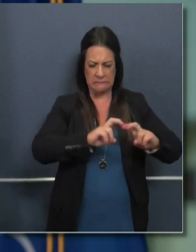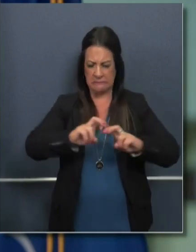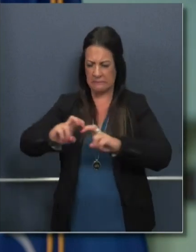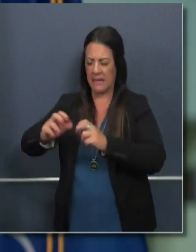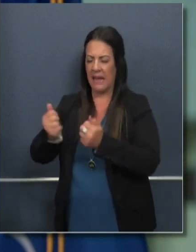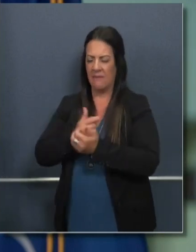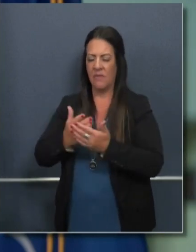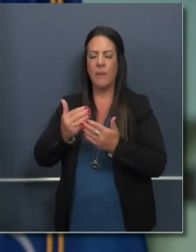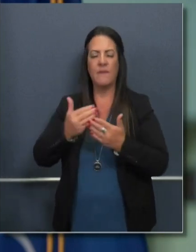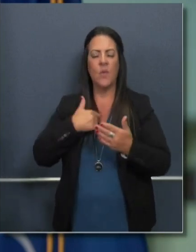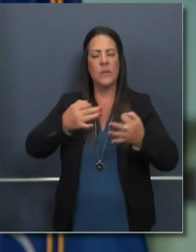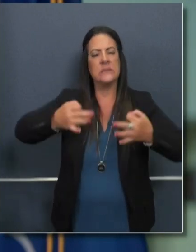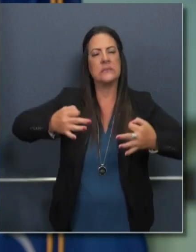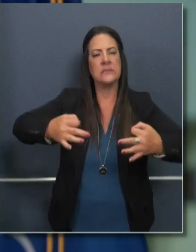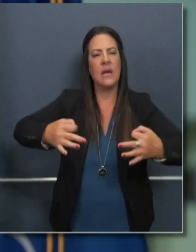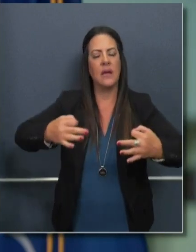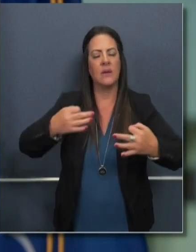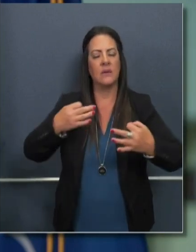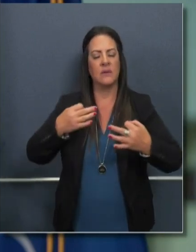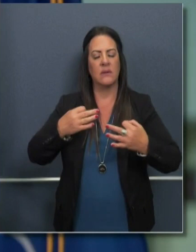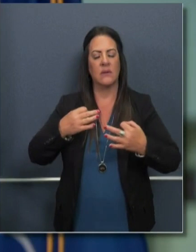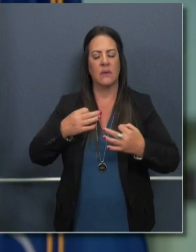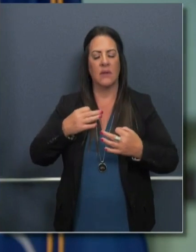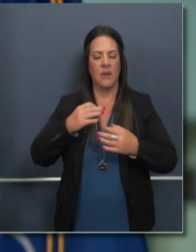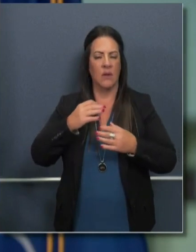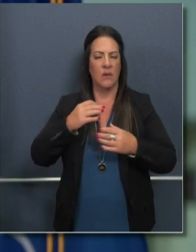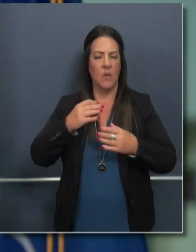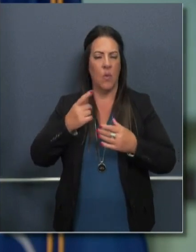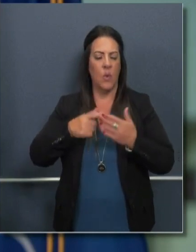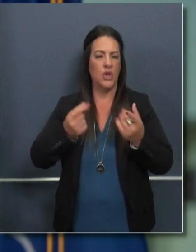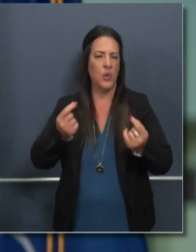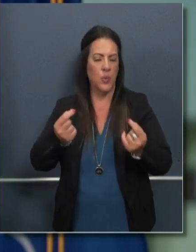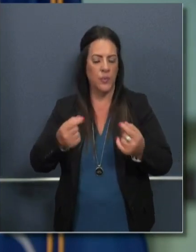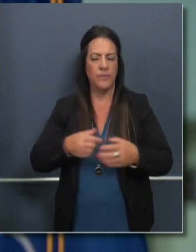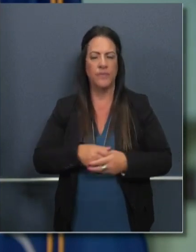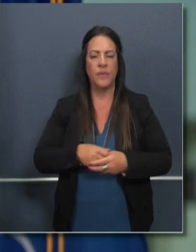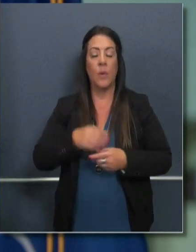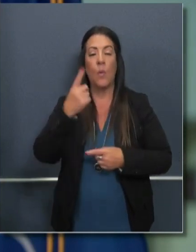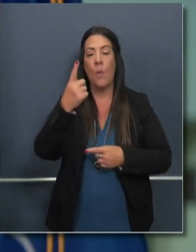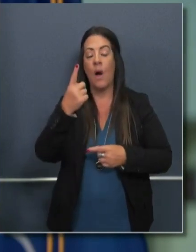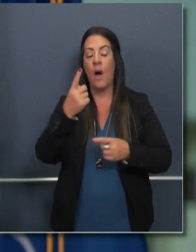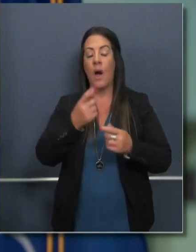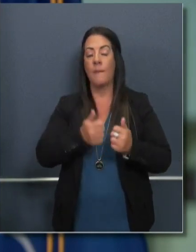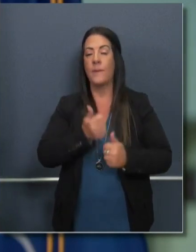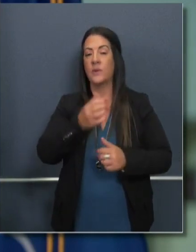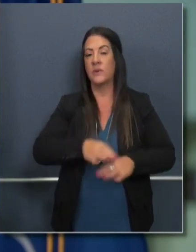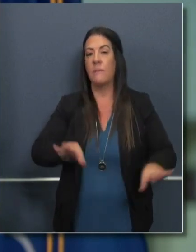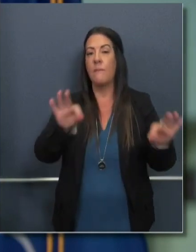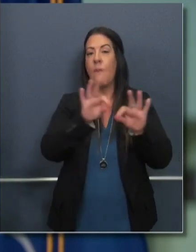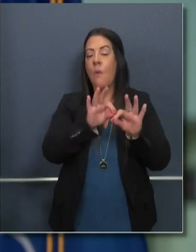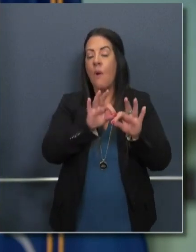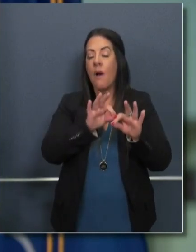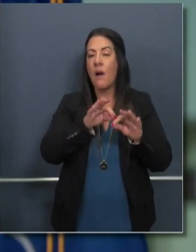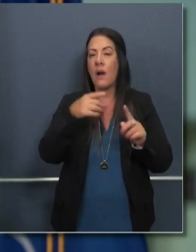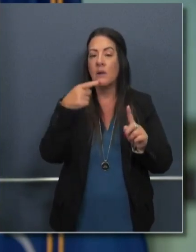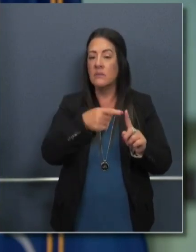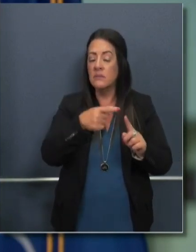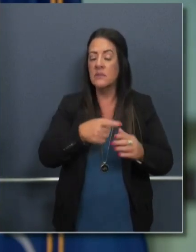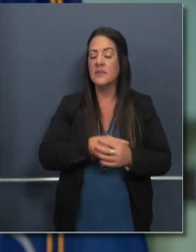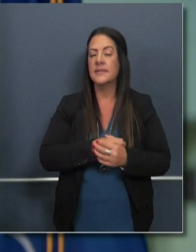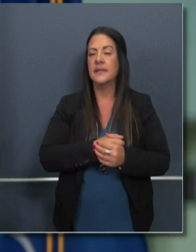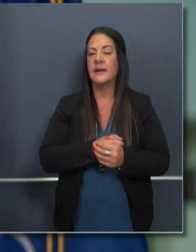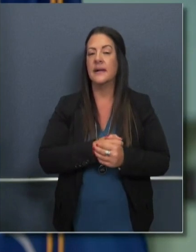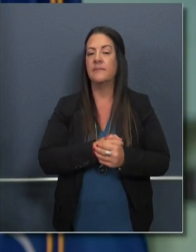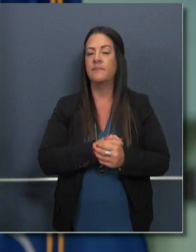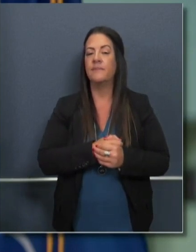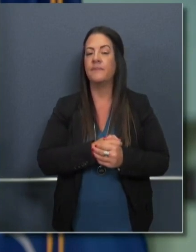140-character response. But one of the areas that is foundational, and was also one of the indicators that was referenced a moment ago